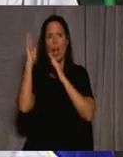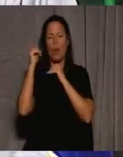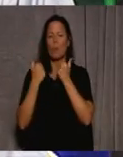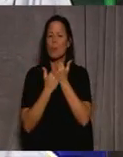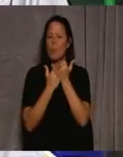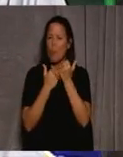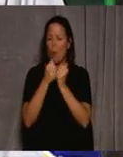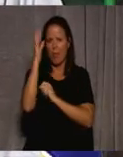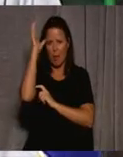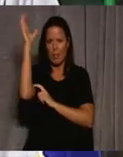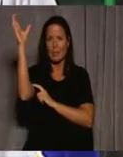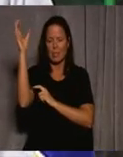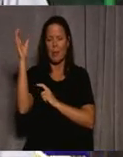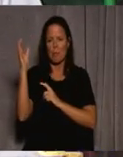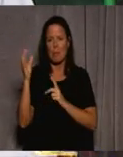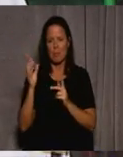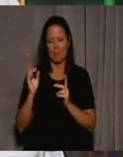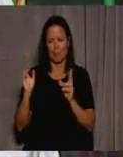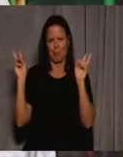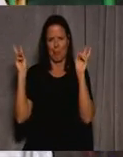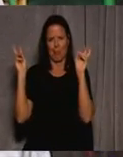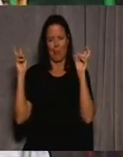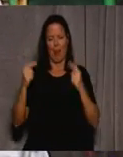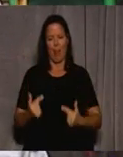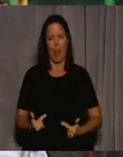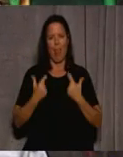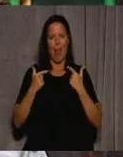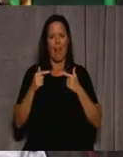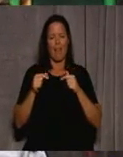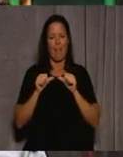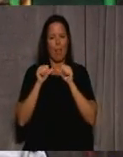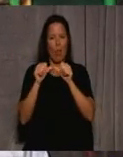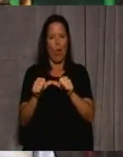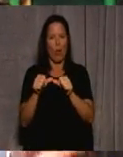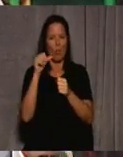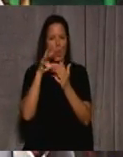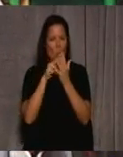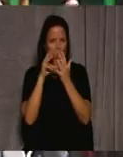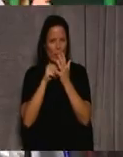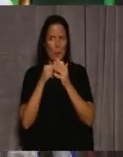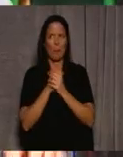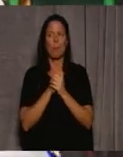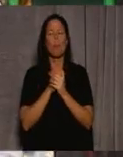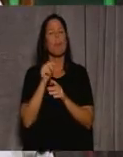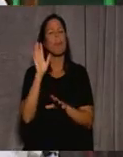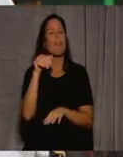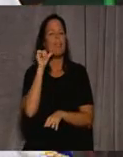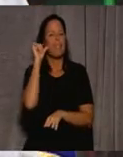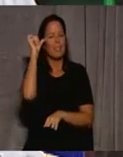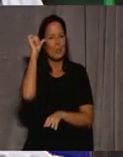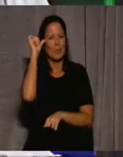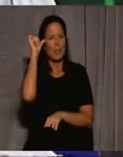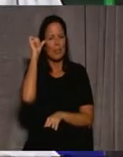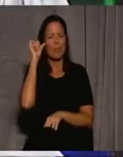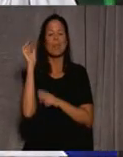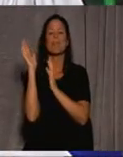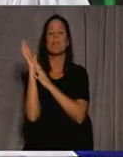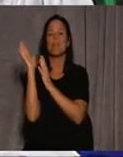concept of lifelong learning. I had a gentleman yesterday to tell,